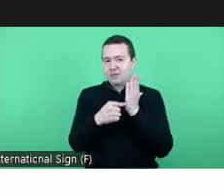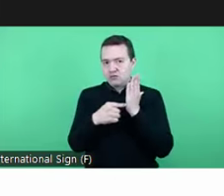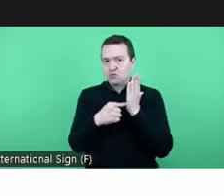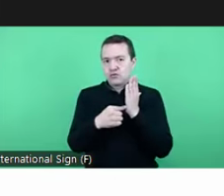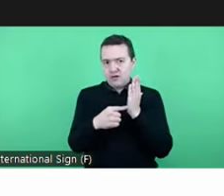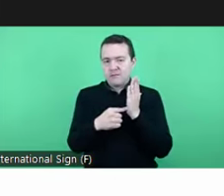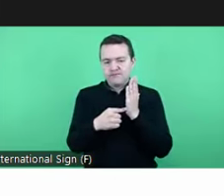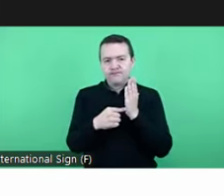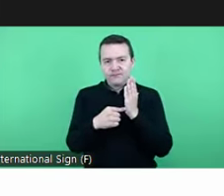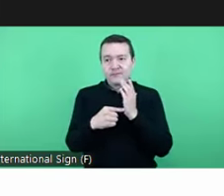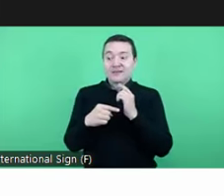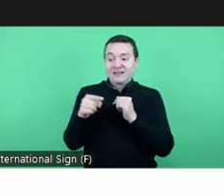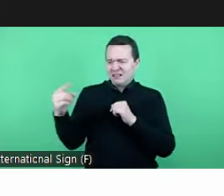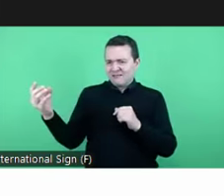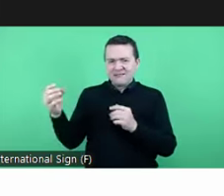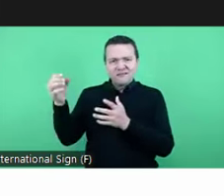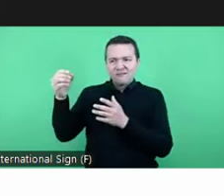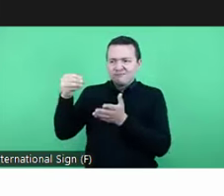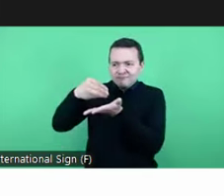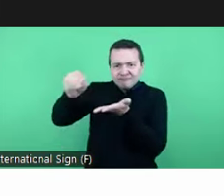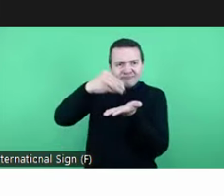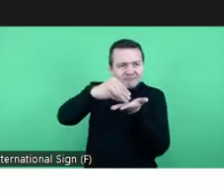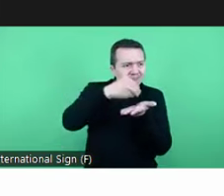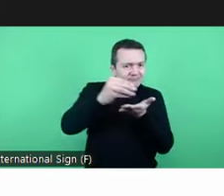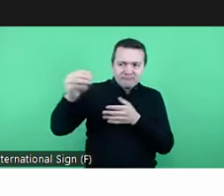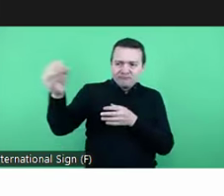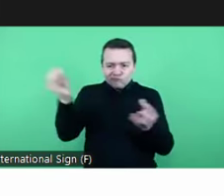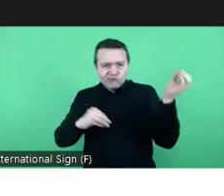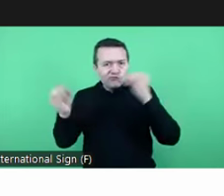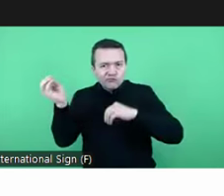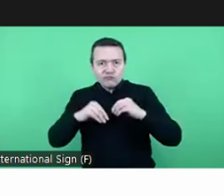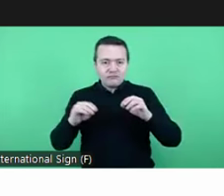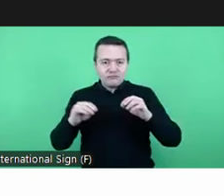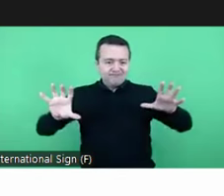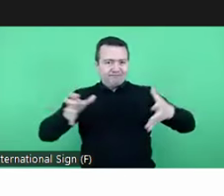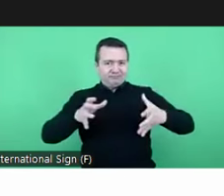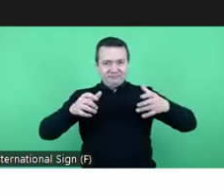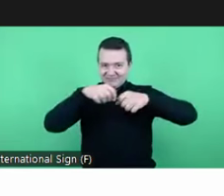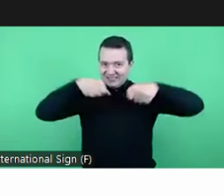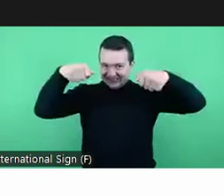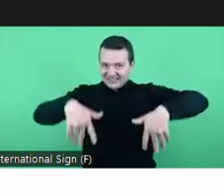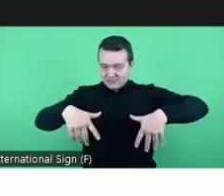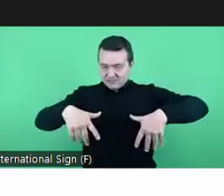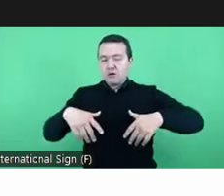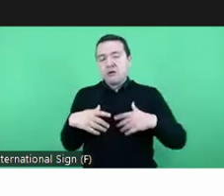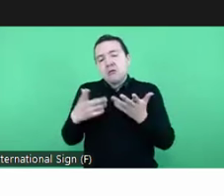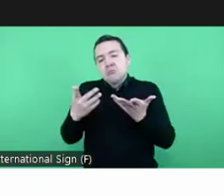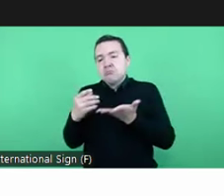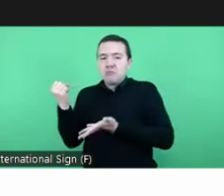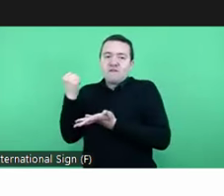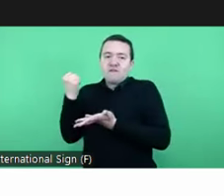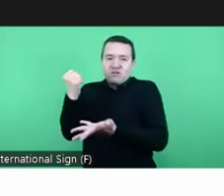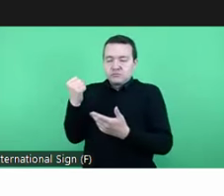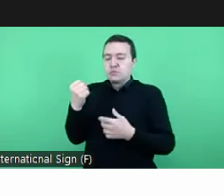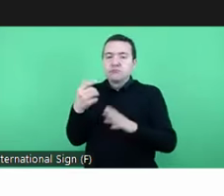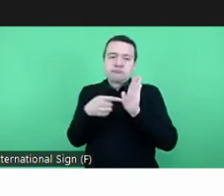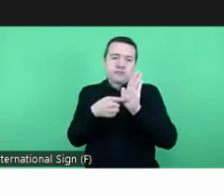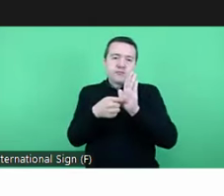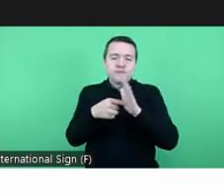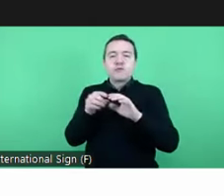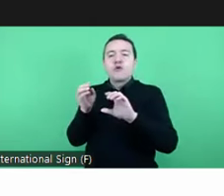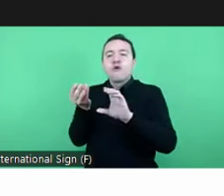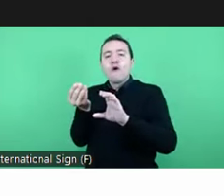with financiamiento. different funding Algunas mechanisms were se han included. financiado a través del Fondo Some have Nacional de been funded Recursos, via the como es National la Resource ampliación Fund, de la such cobertura as the